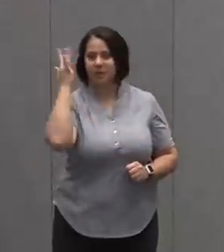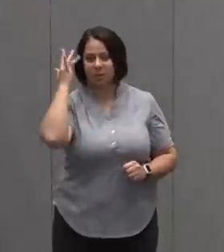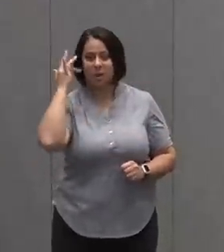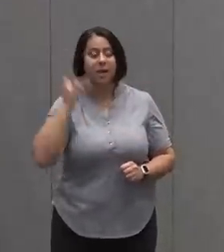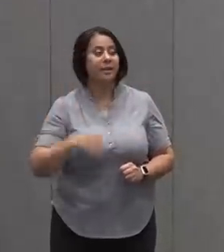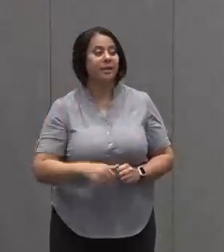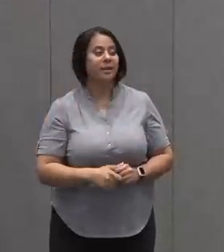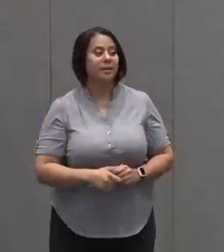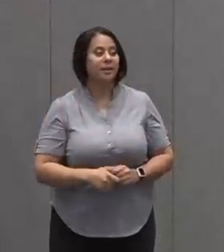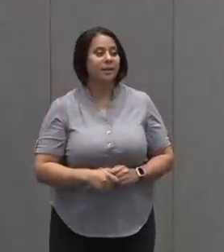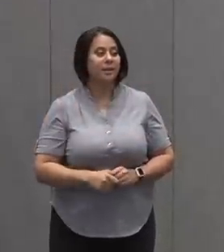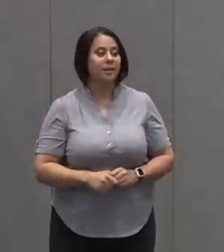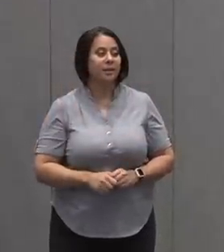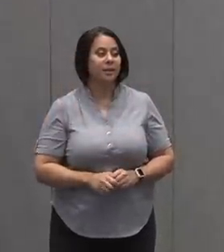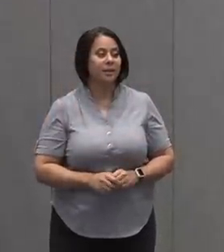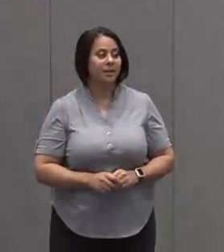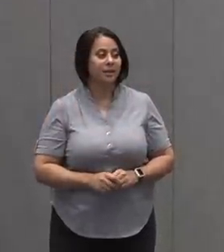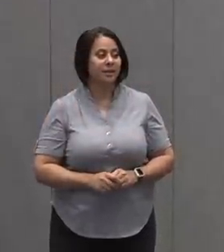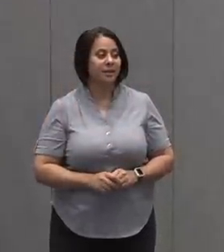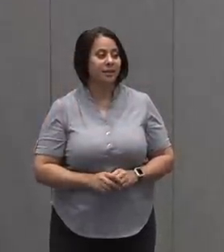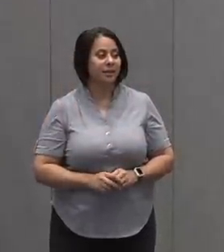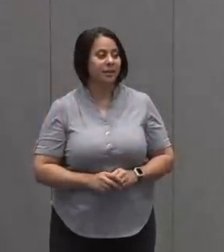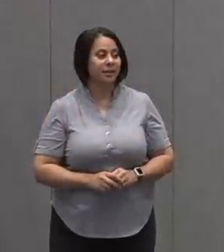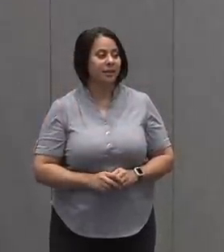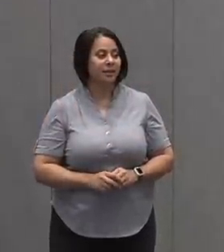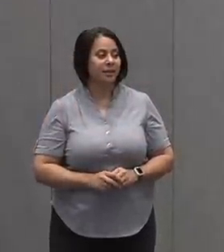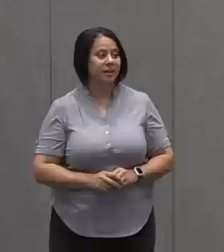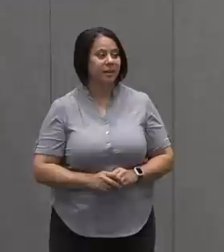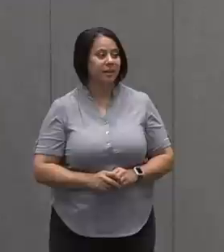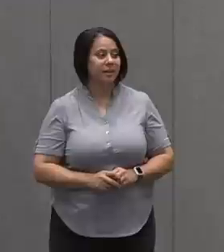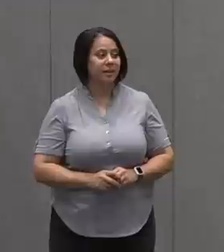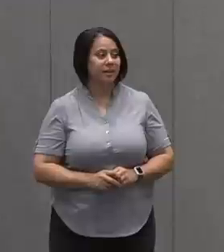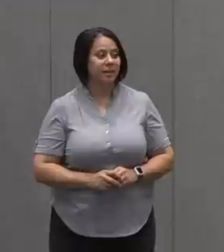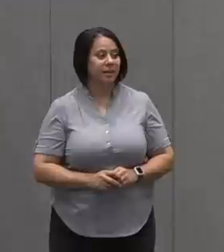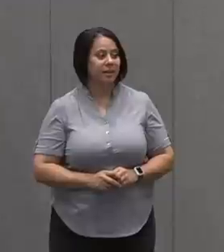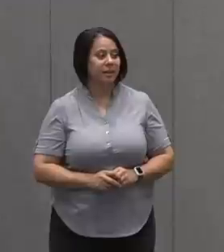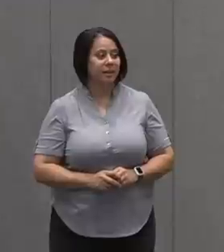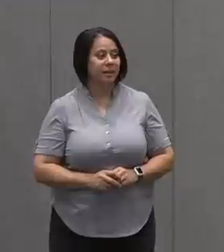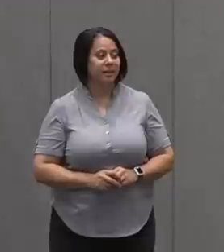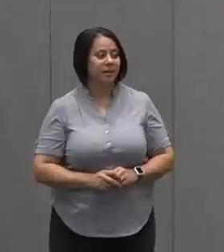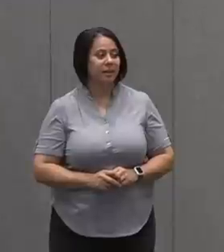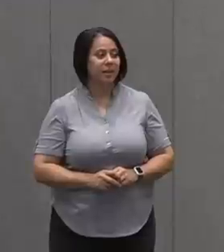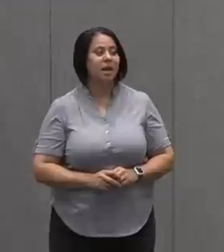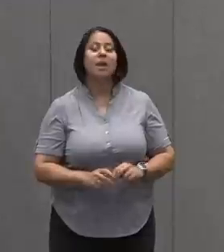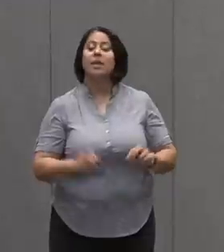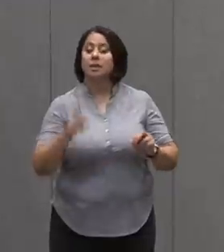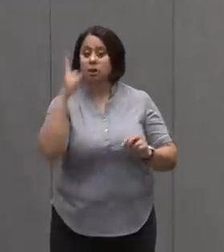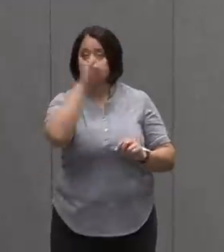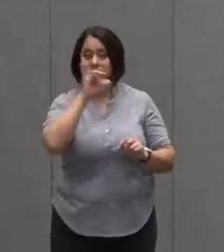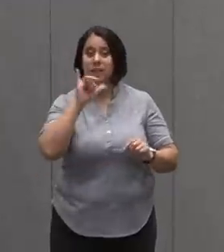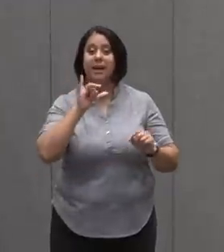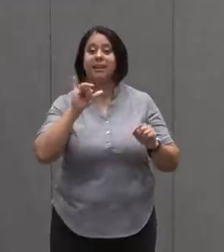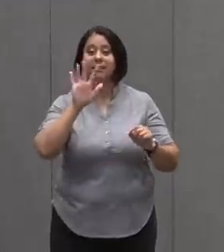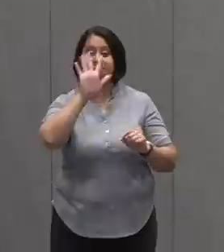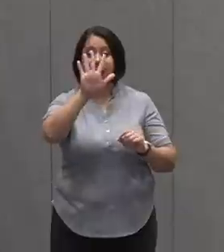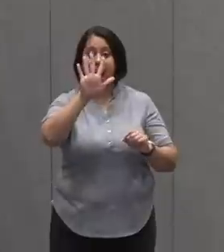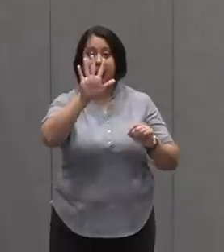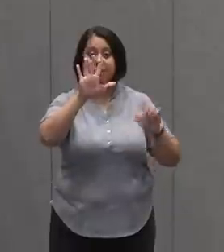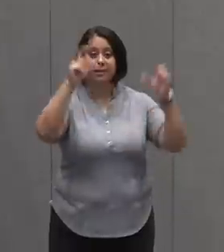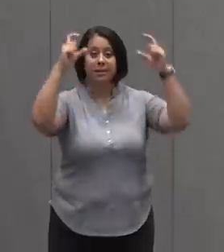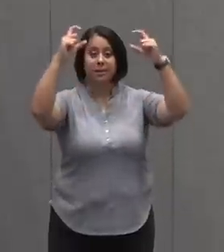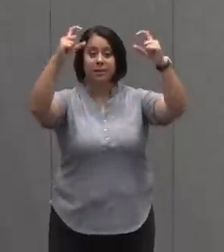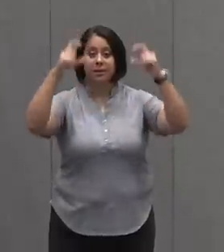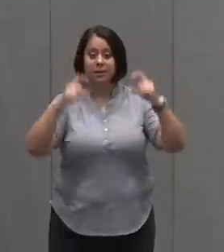like on a die what the groups of 5 might look like. But this three, that's not how it would be on a